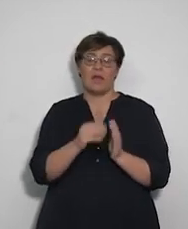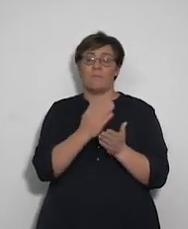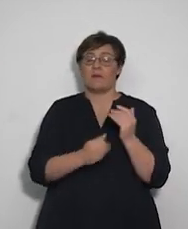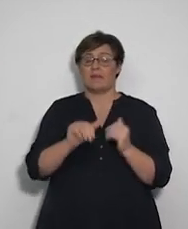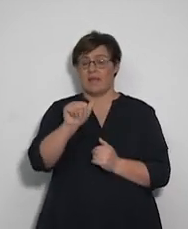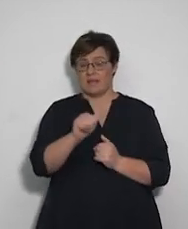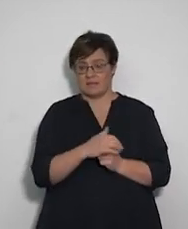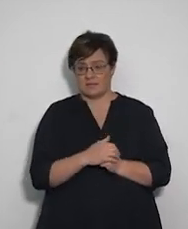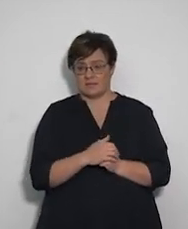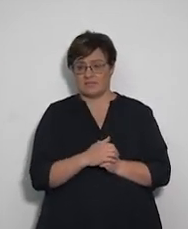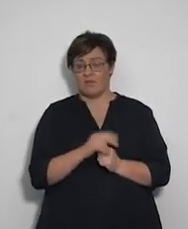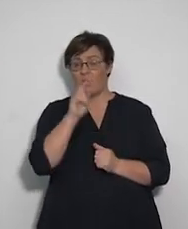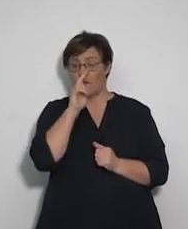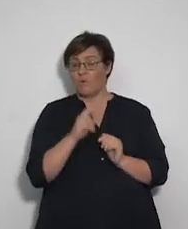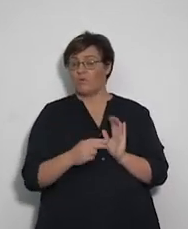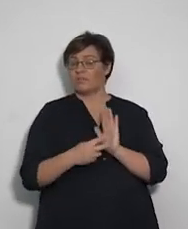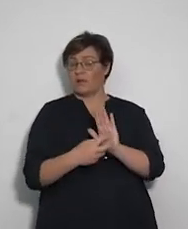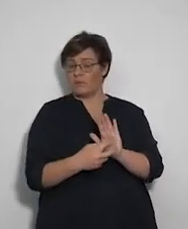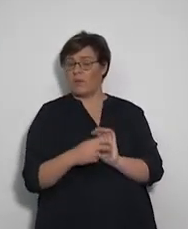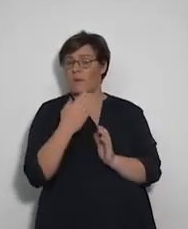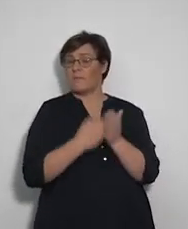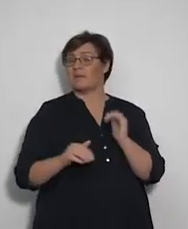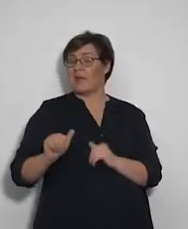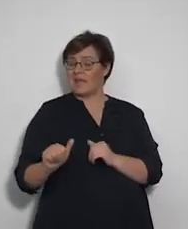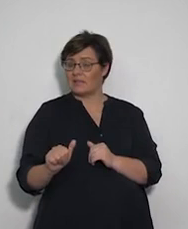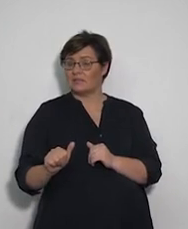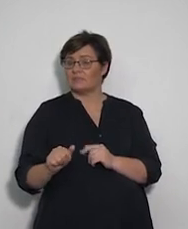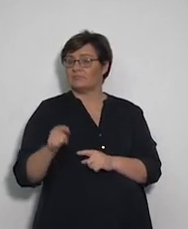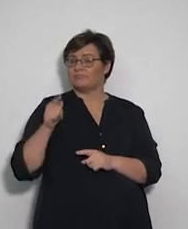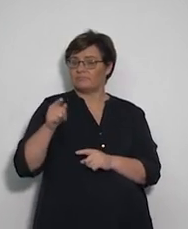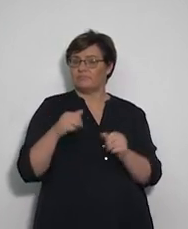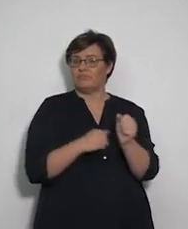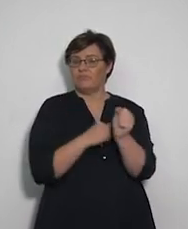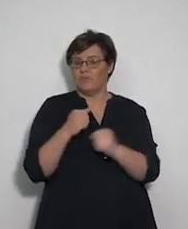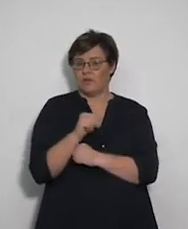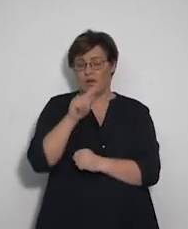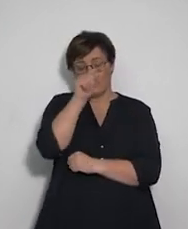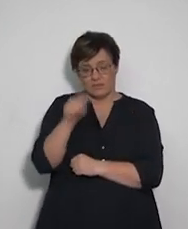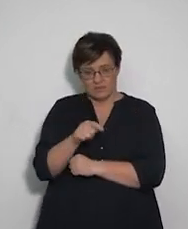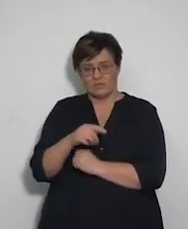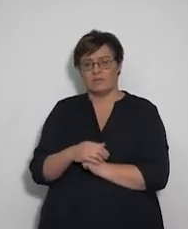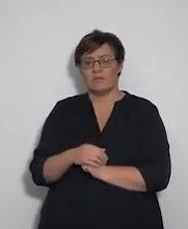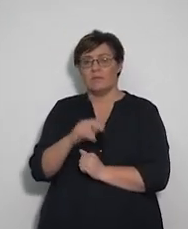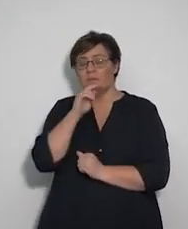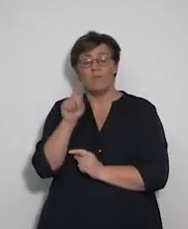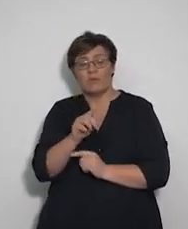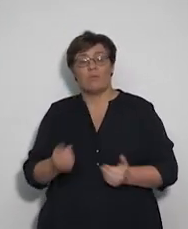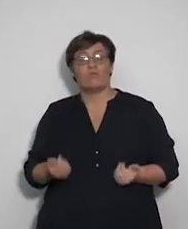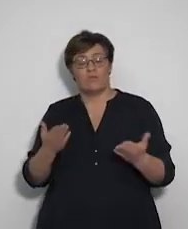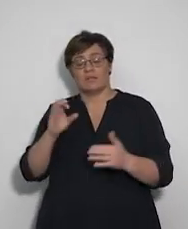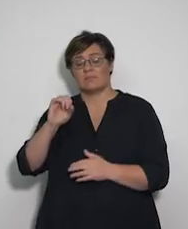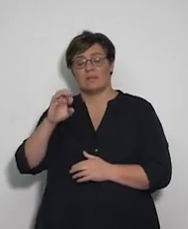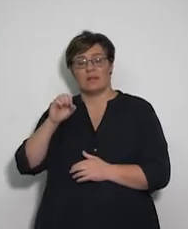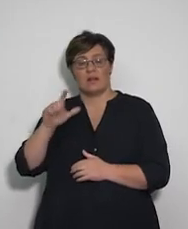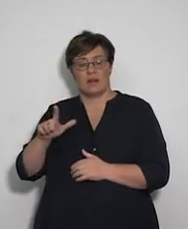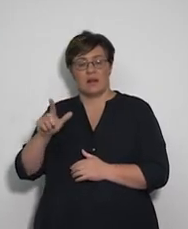identify part A. And if we look at the diagram, part A again points to this structure here, and that structure again produces